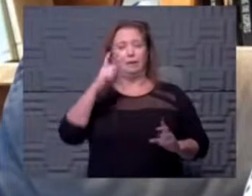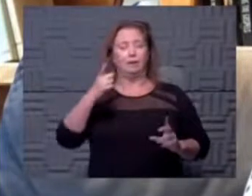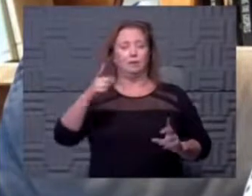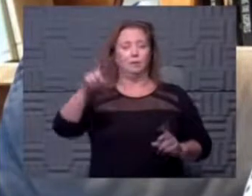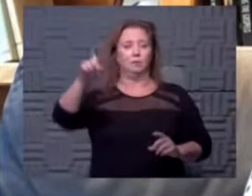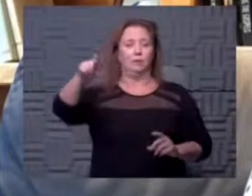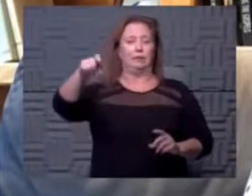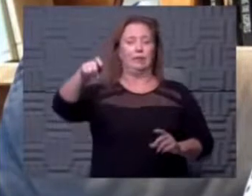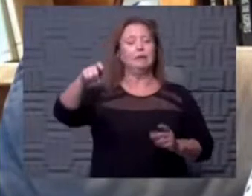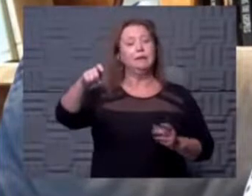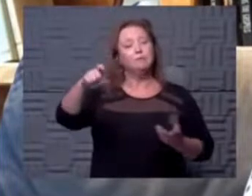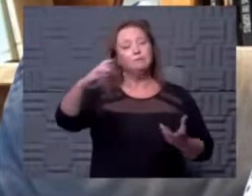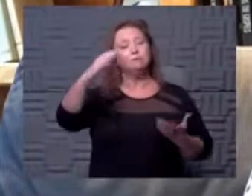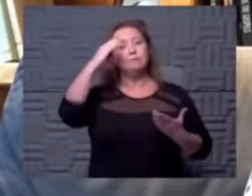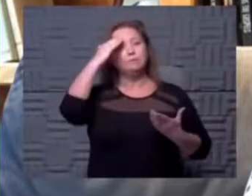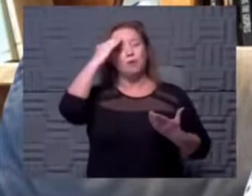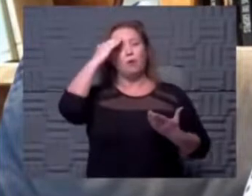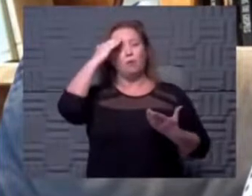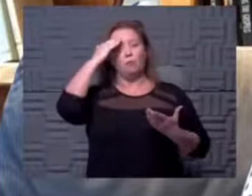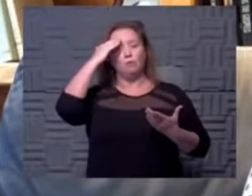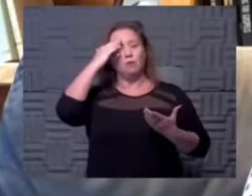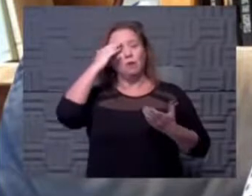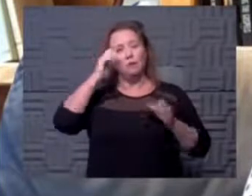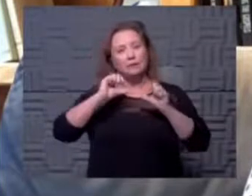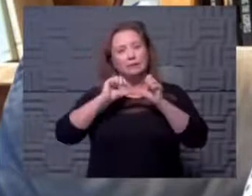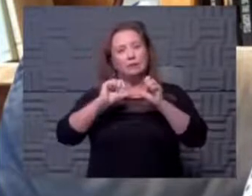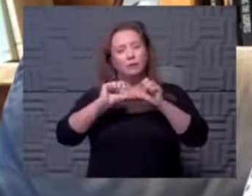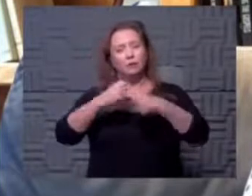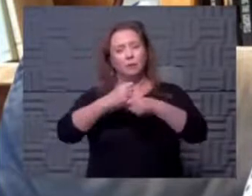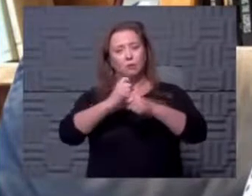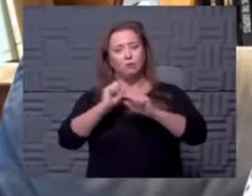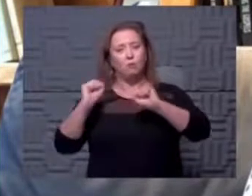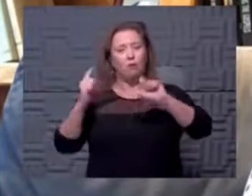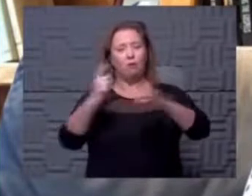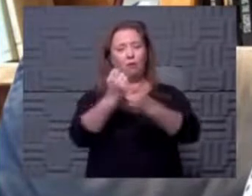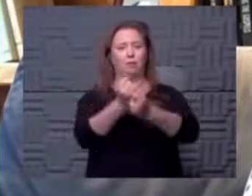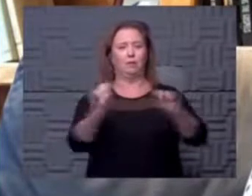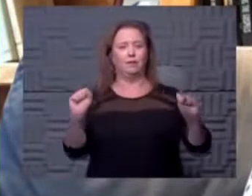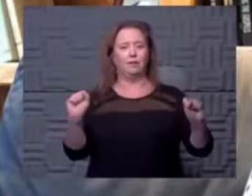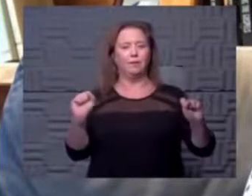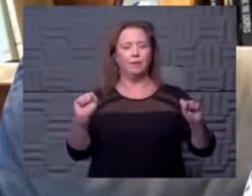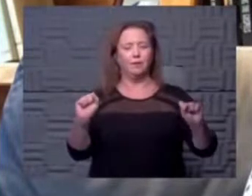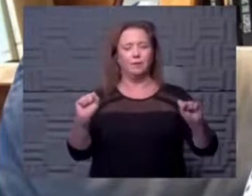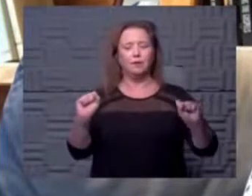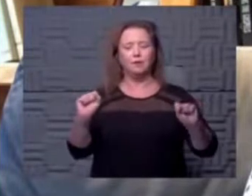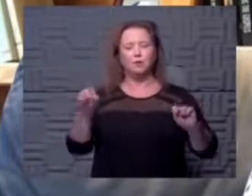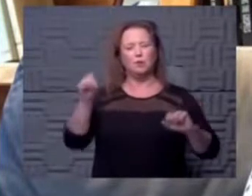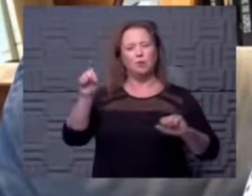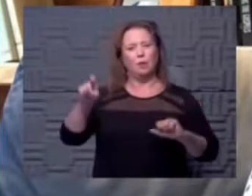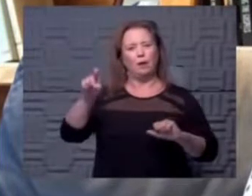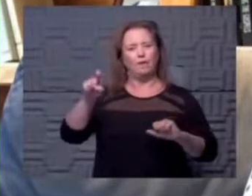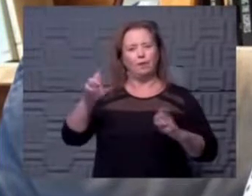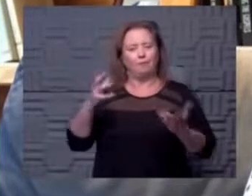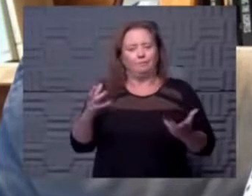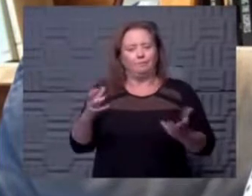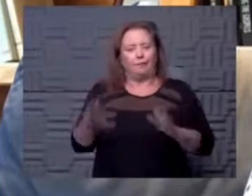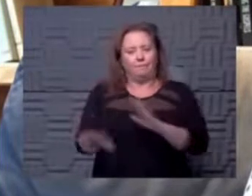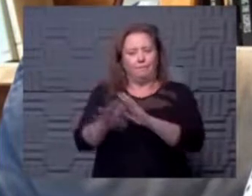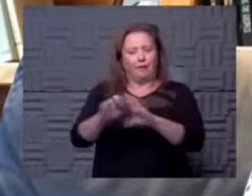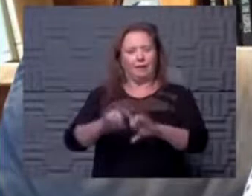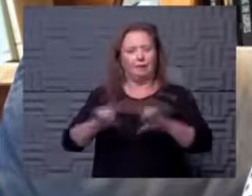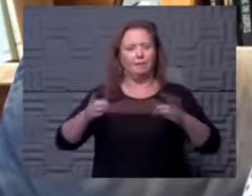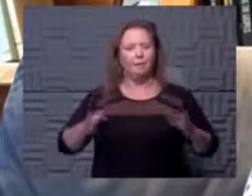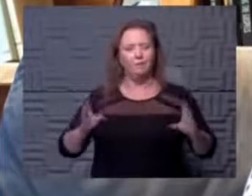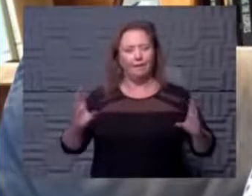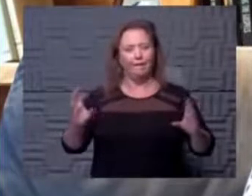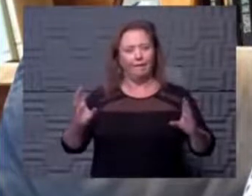be mindful of how do we keep one another safe. And so we're having to explore different avenues and different